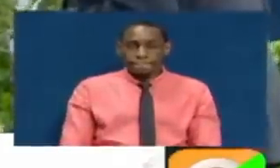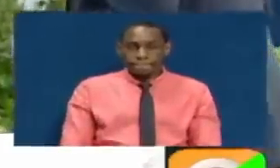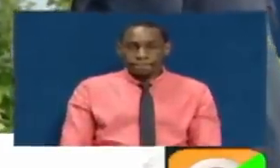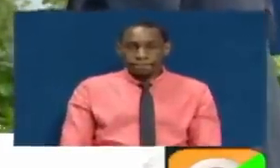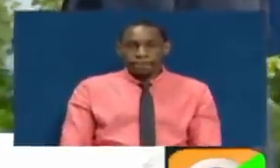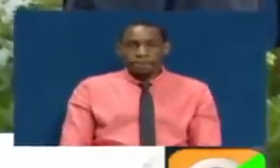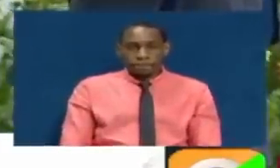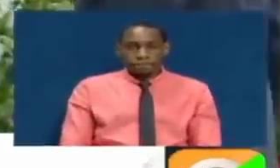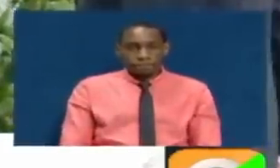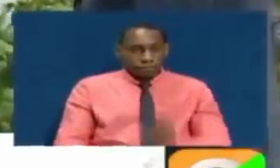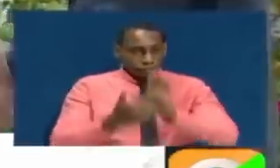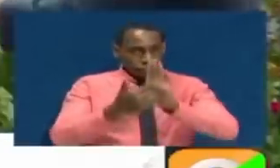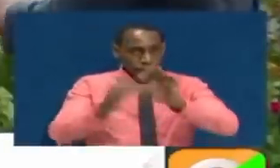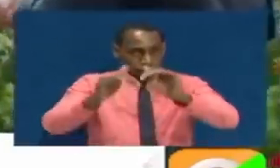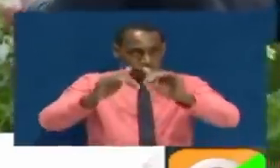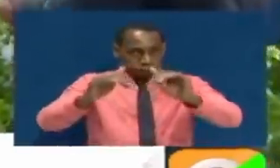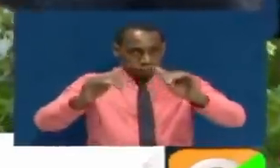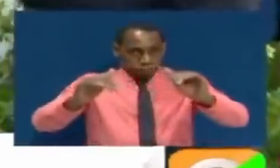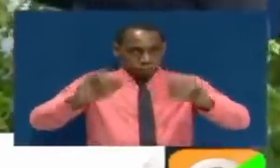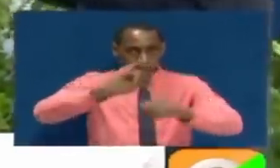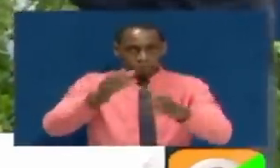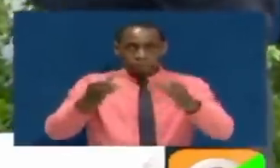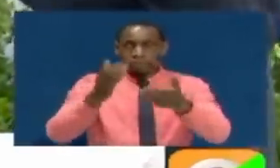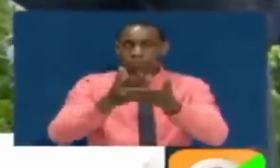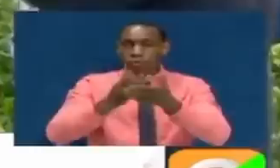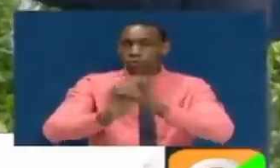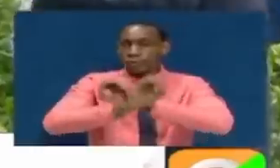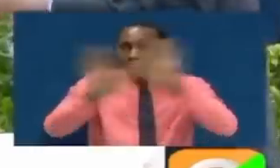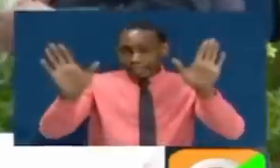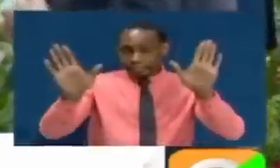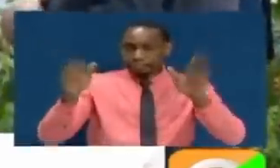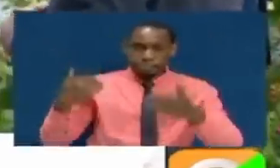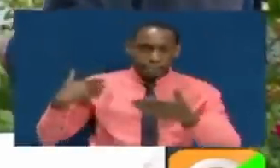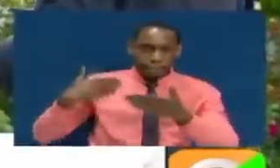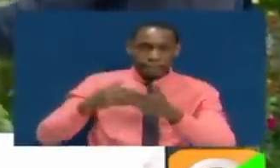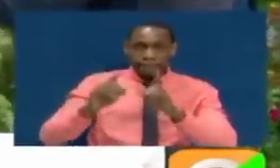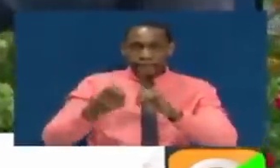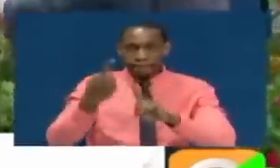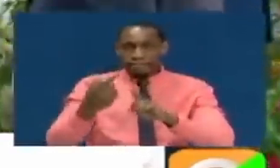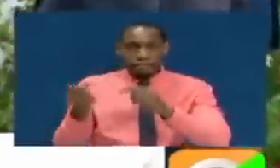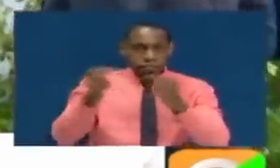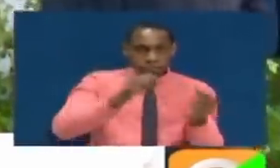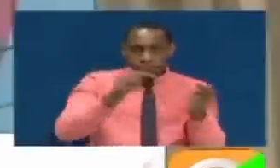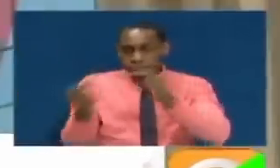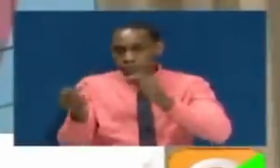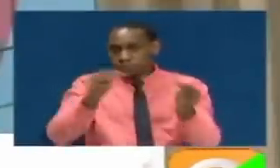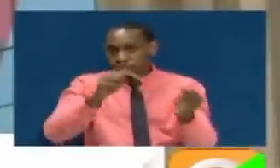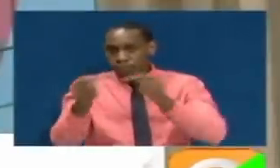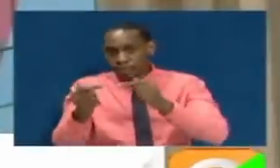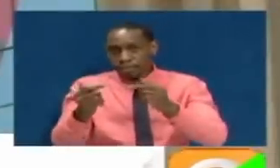The telltale signs of a grand fallout in Jubilee Party were all too clear from the onset. The initial shadow boxing in the ruling